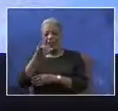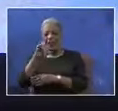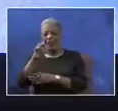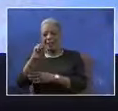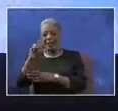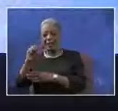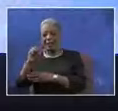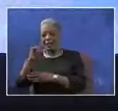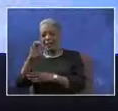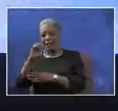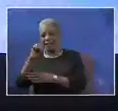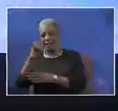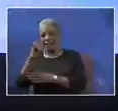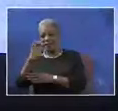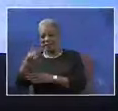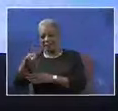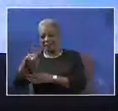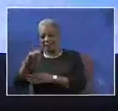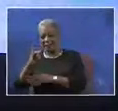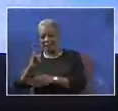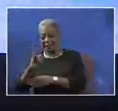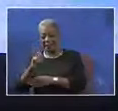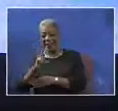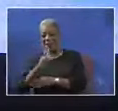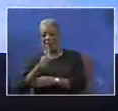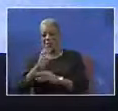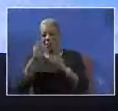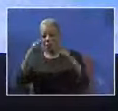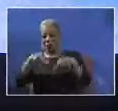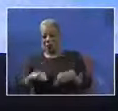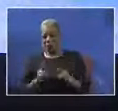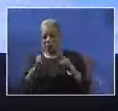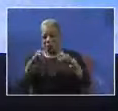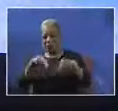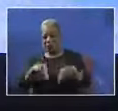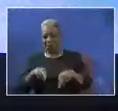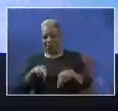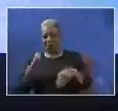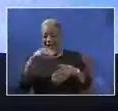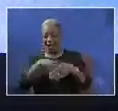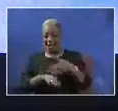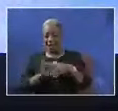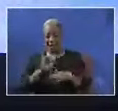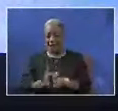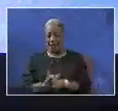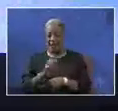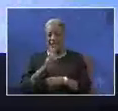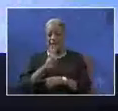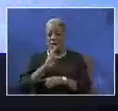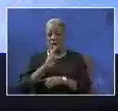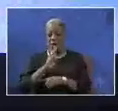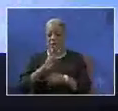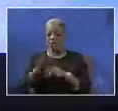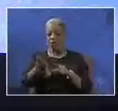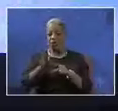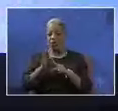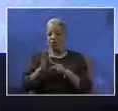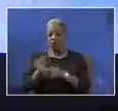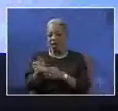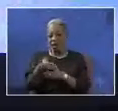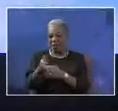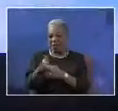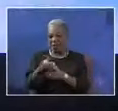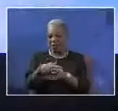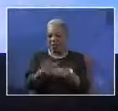river, there are fish. And from the perspective of if I would ask those fish, are you free to